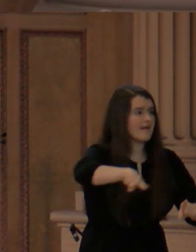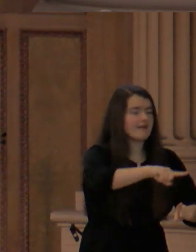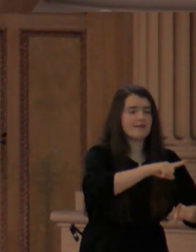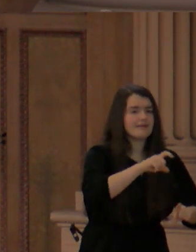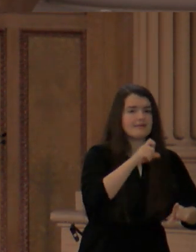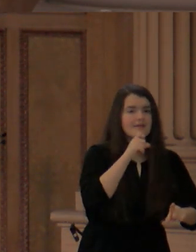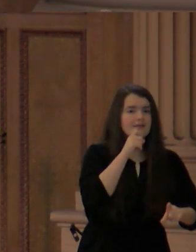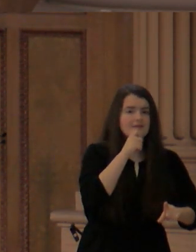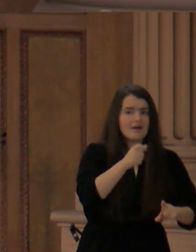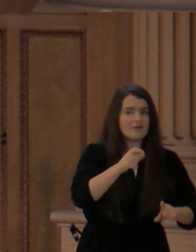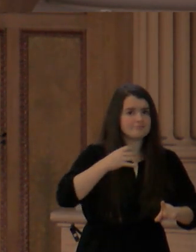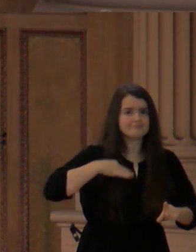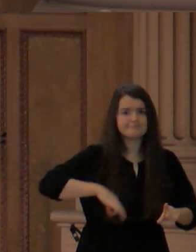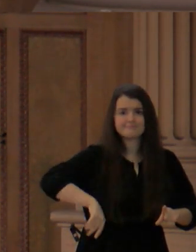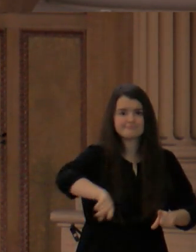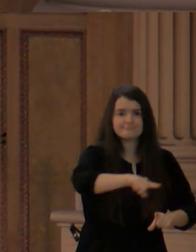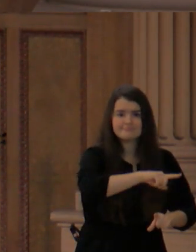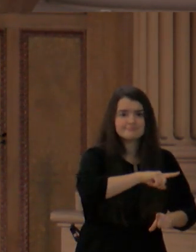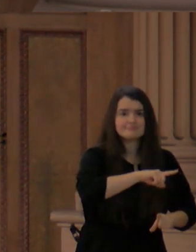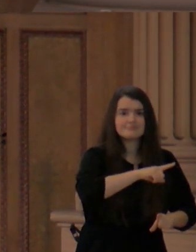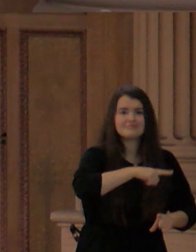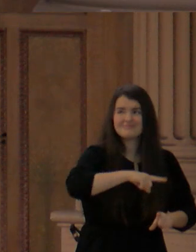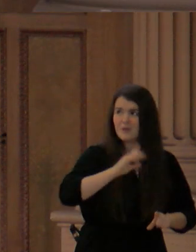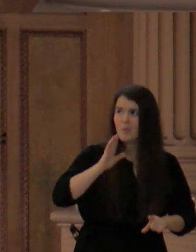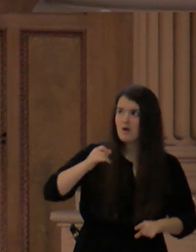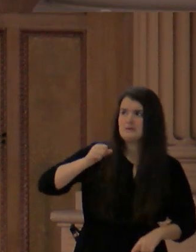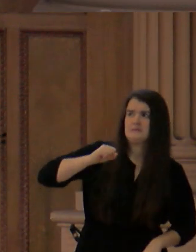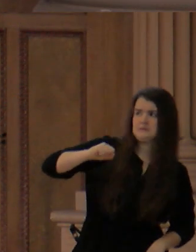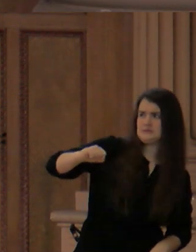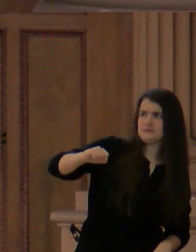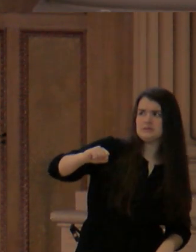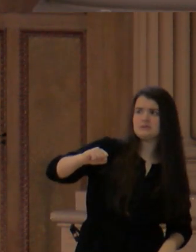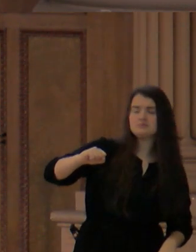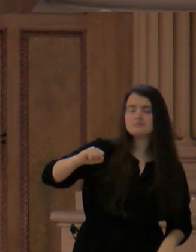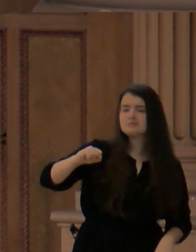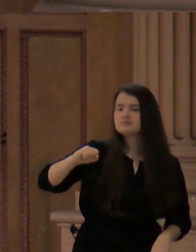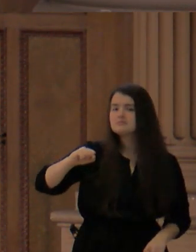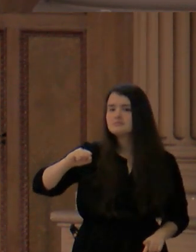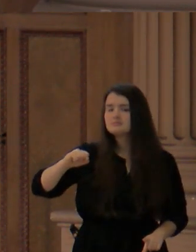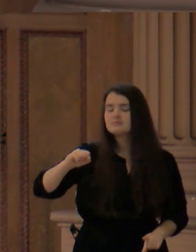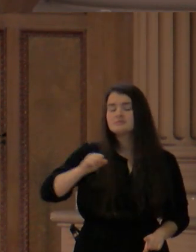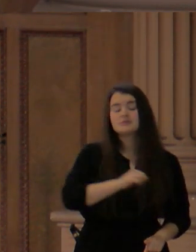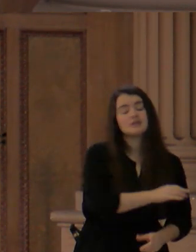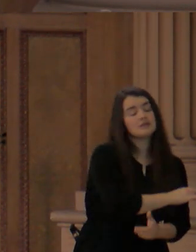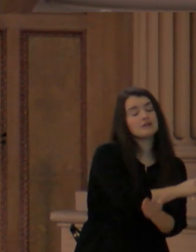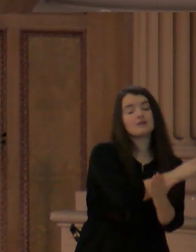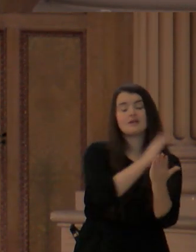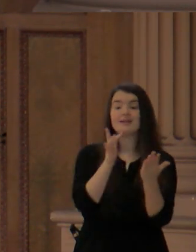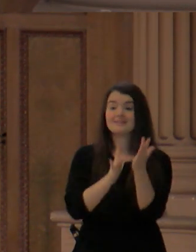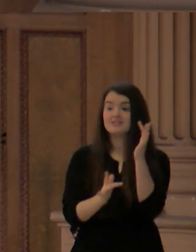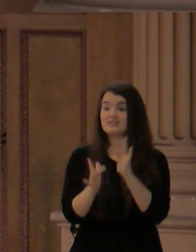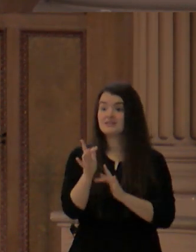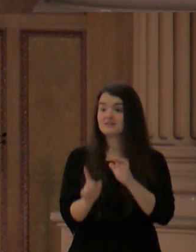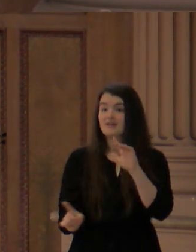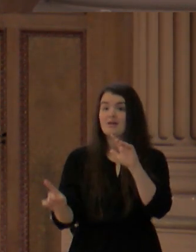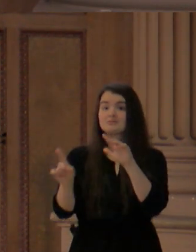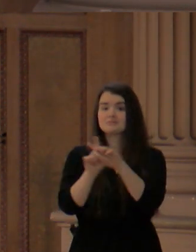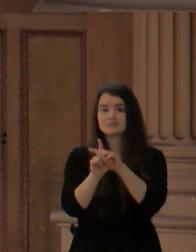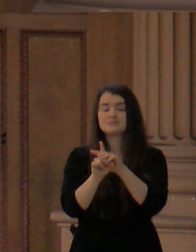they reject it they fight against it and so in comes Jesus and he solves both of those problems